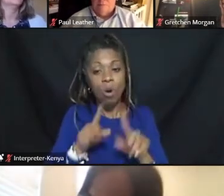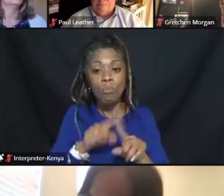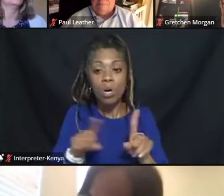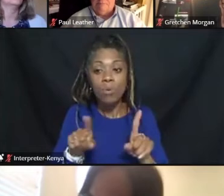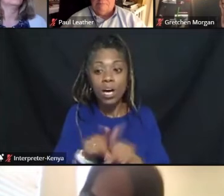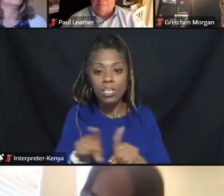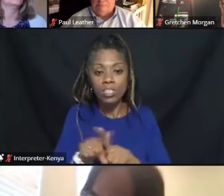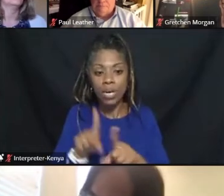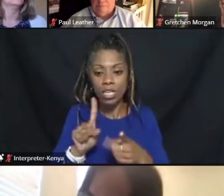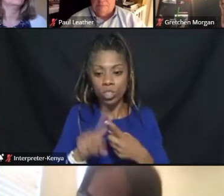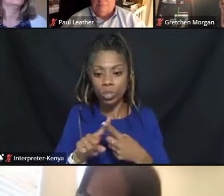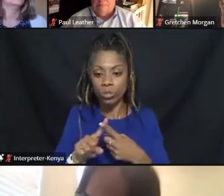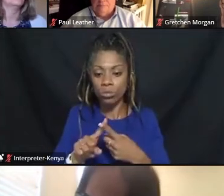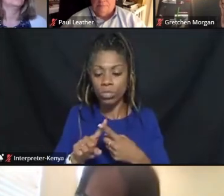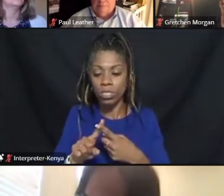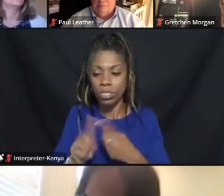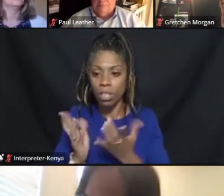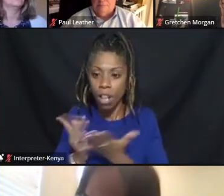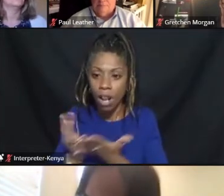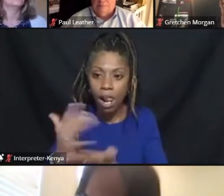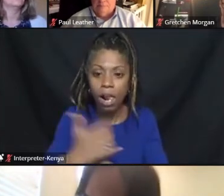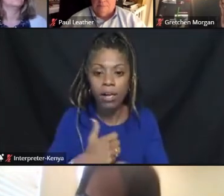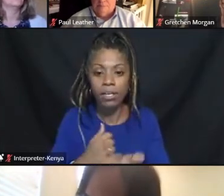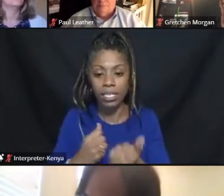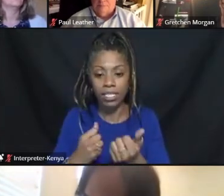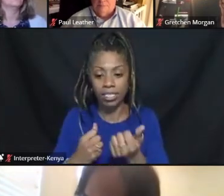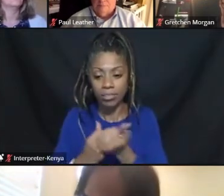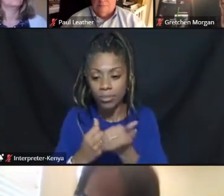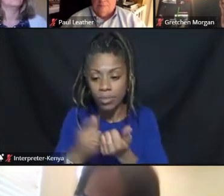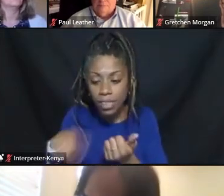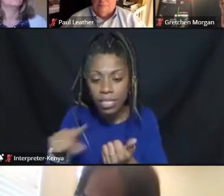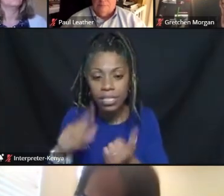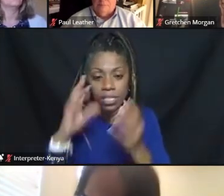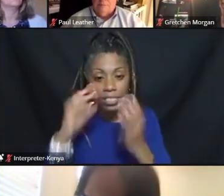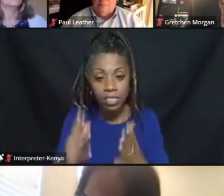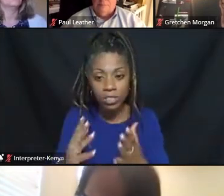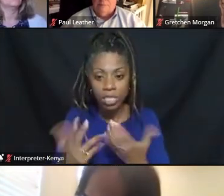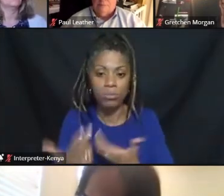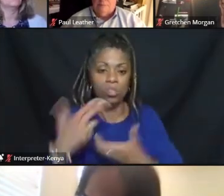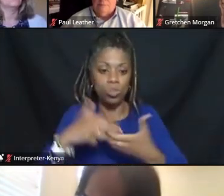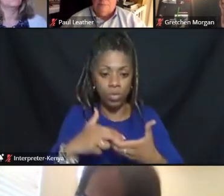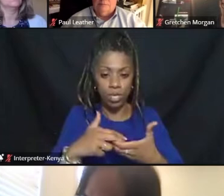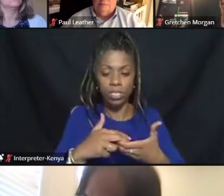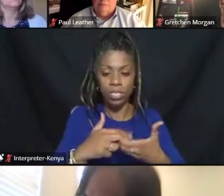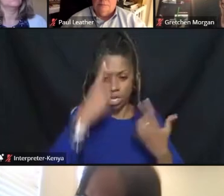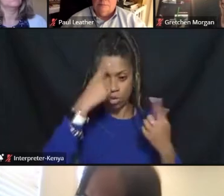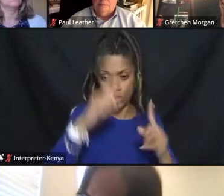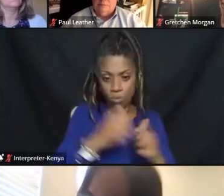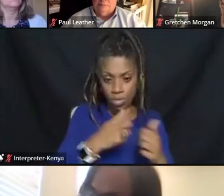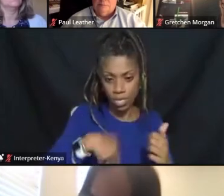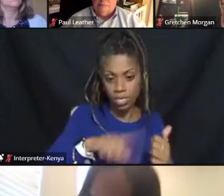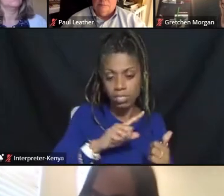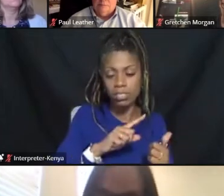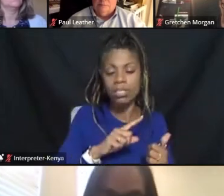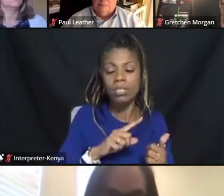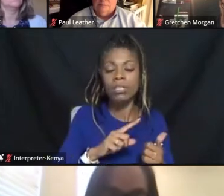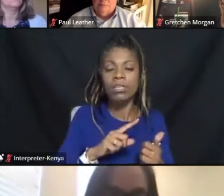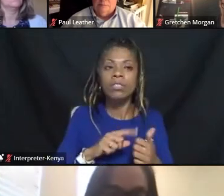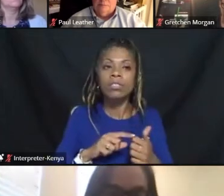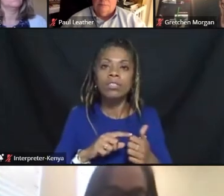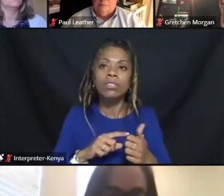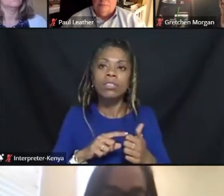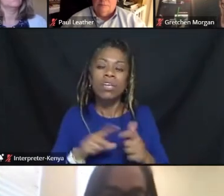and our students. I think the biggest key was connecting the dots, helping teachers understand that